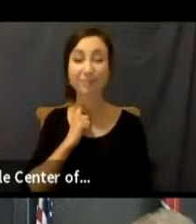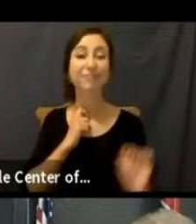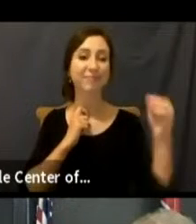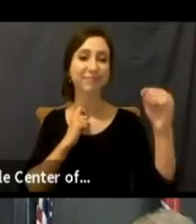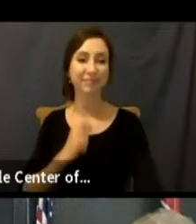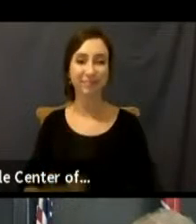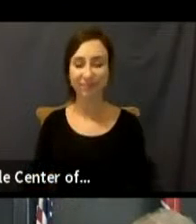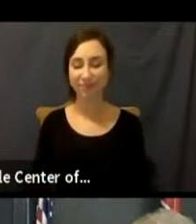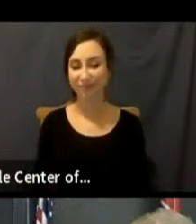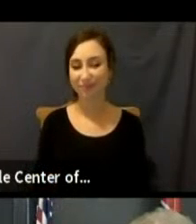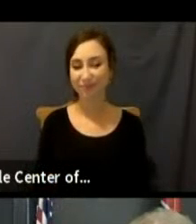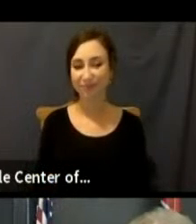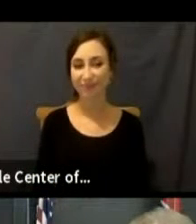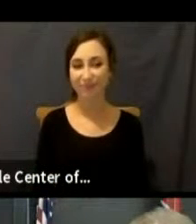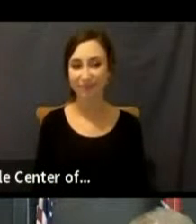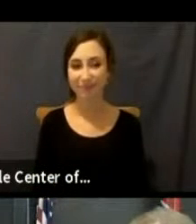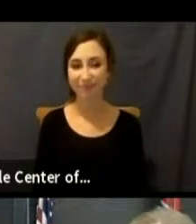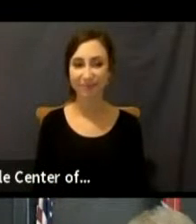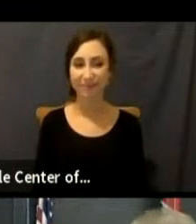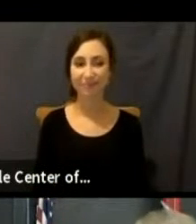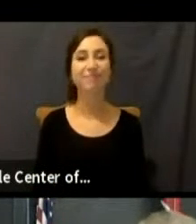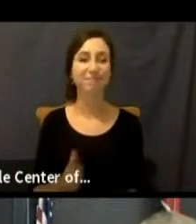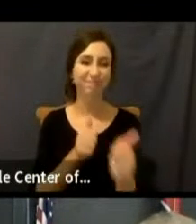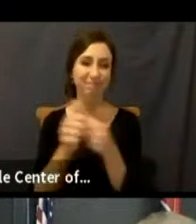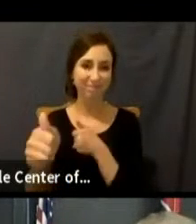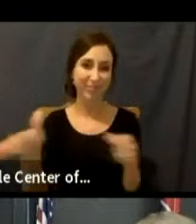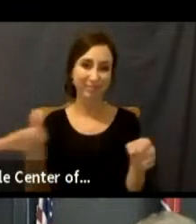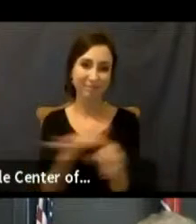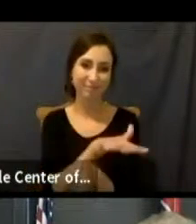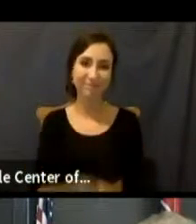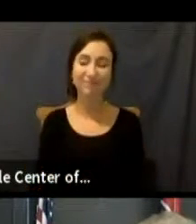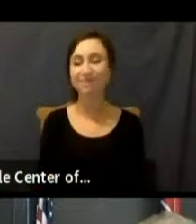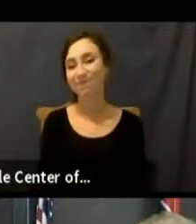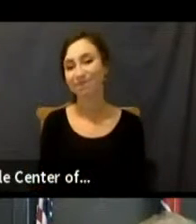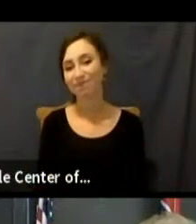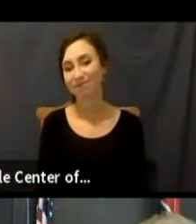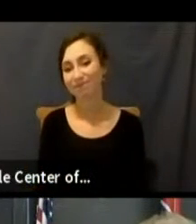Yes. and it passed unanimously.